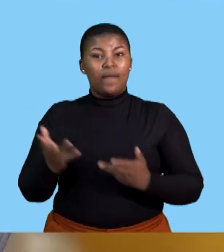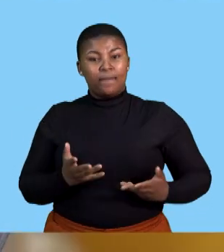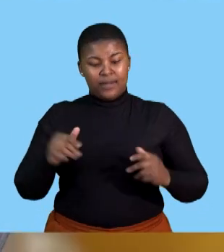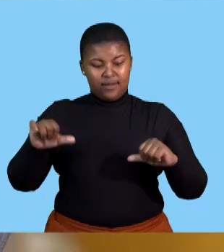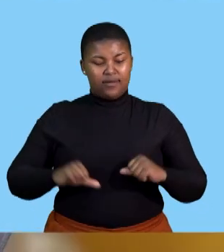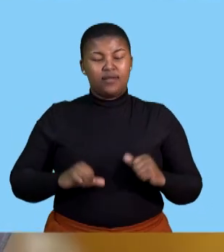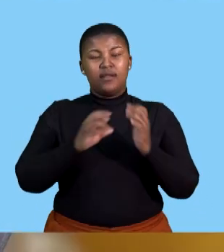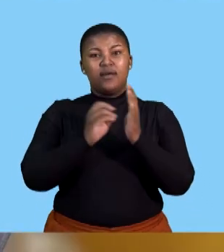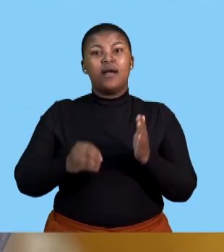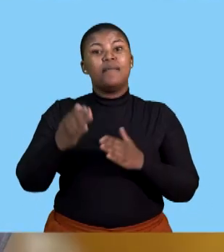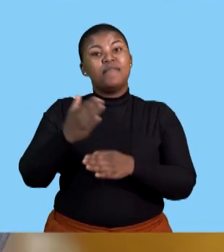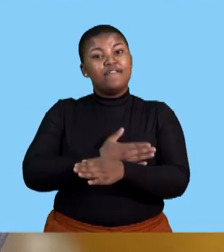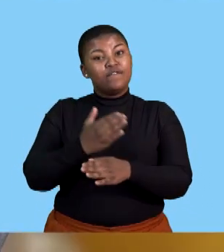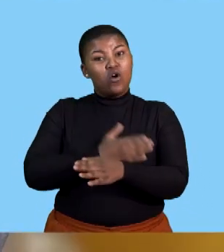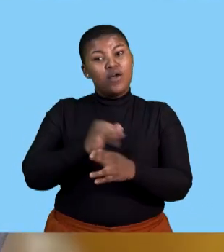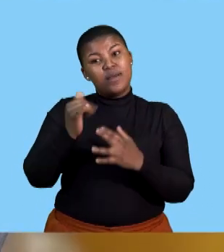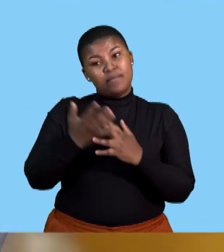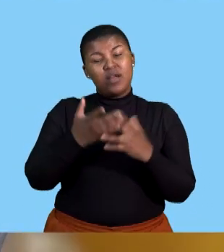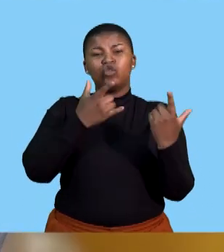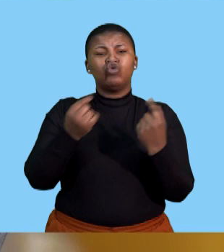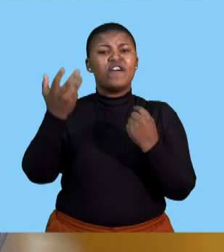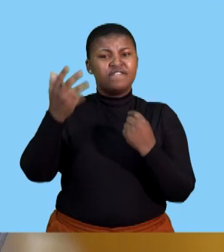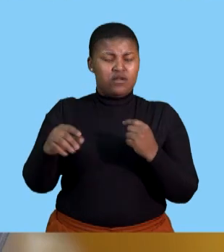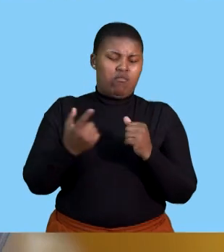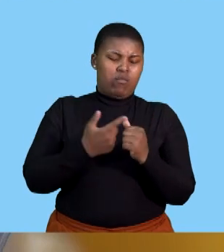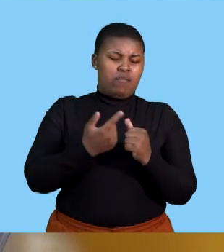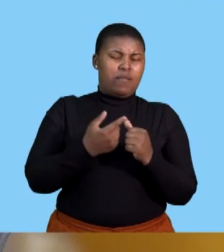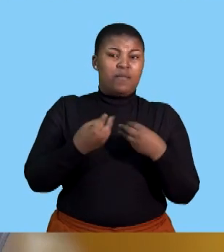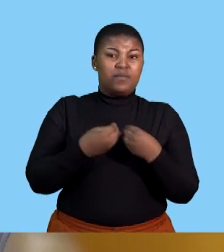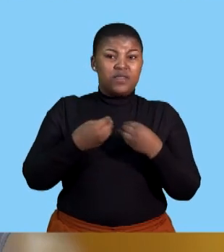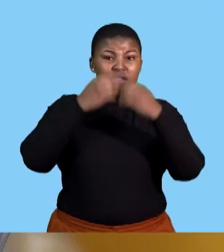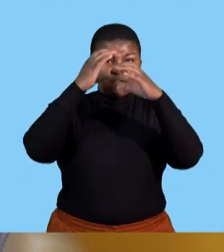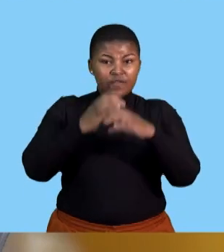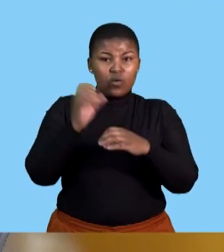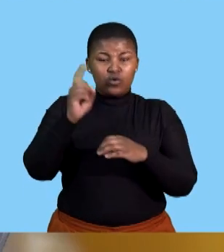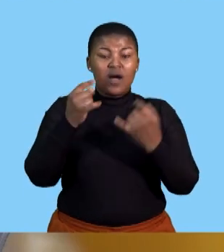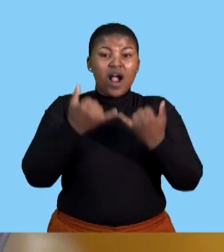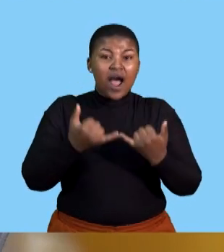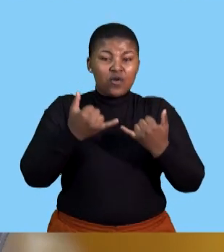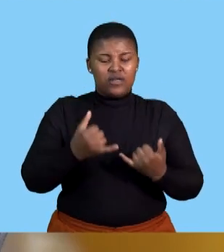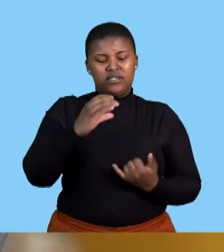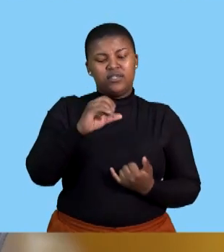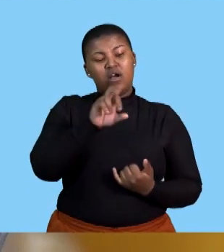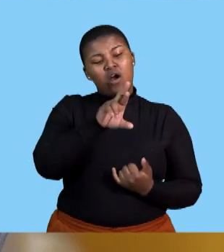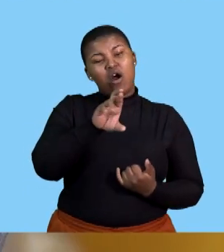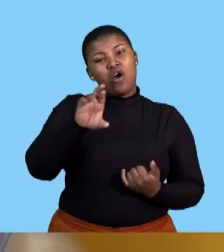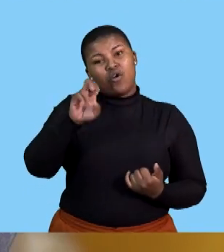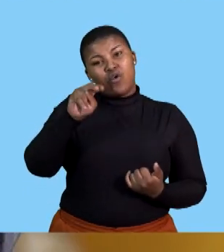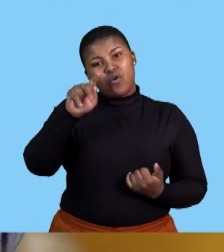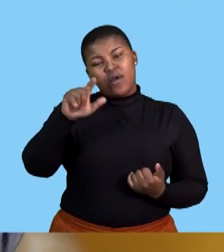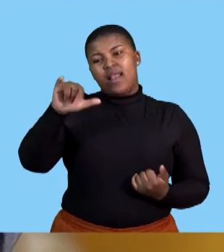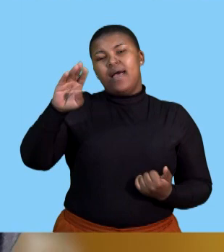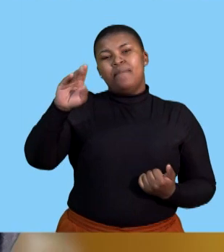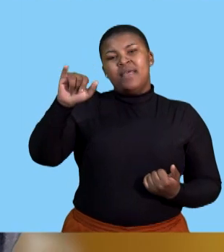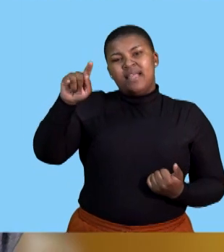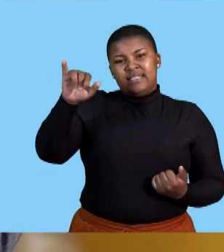Welcome back, dear learners. Before the ad break, we did calculations that pertained to the current liabilities. We were able to